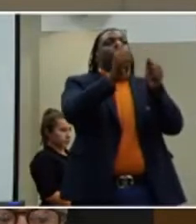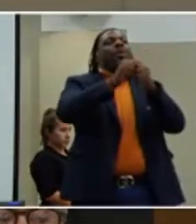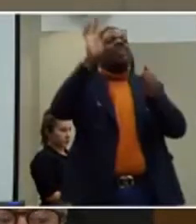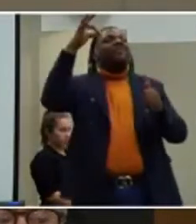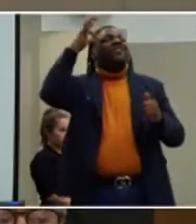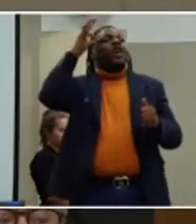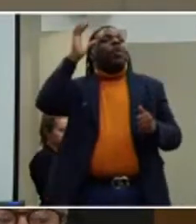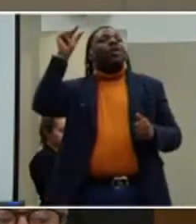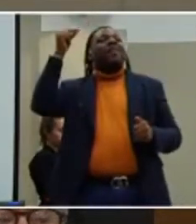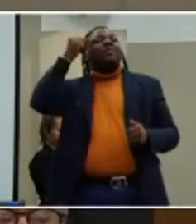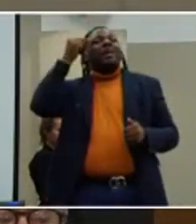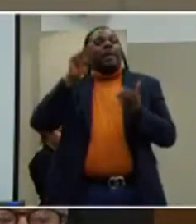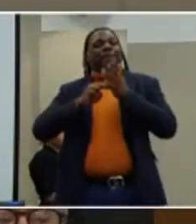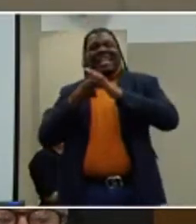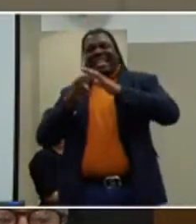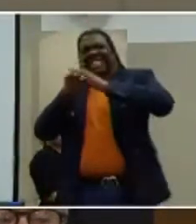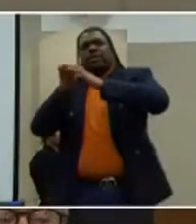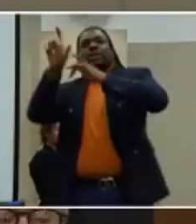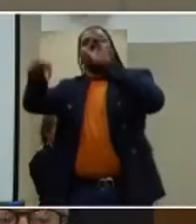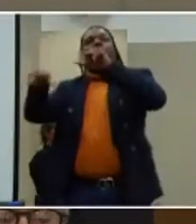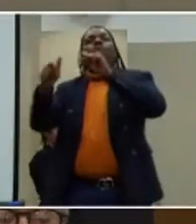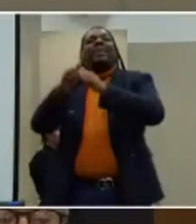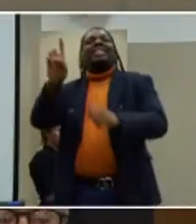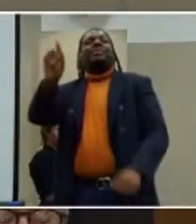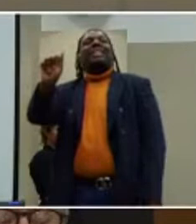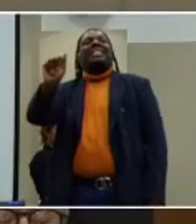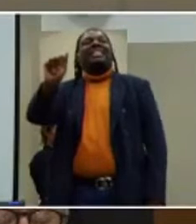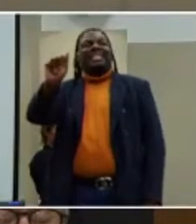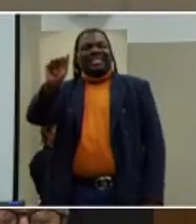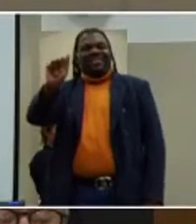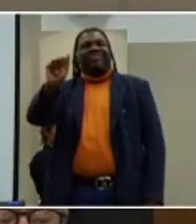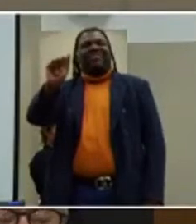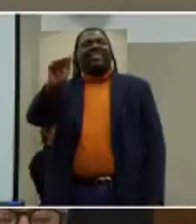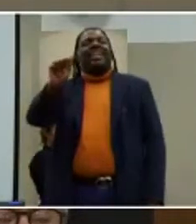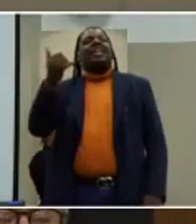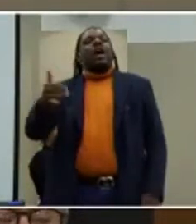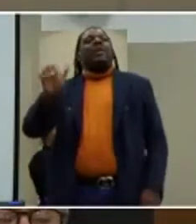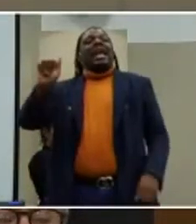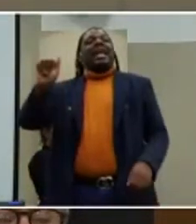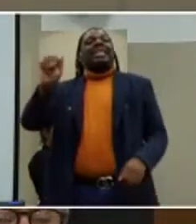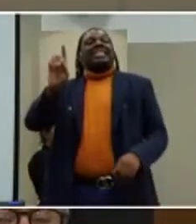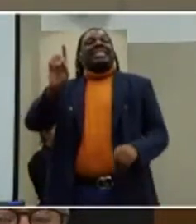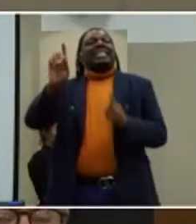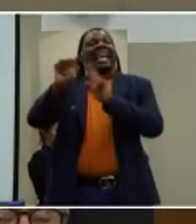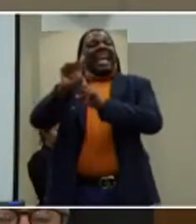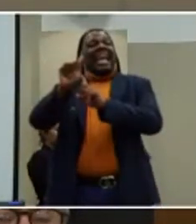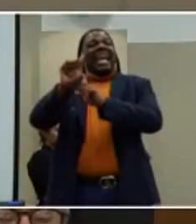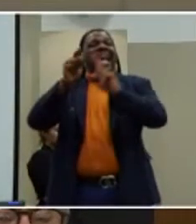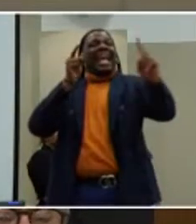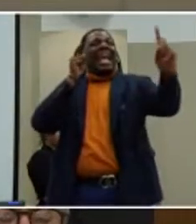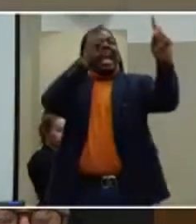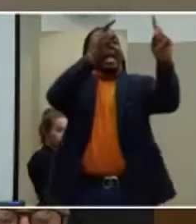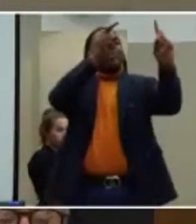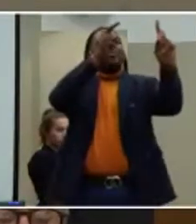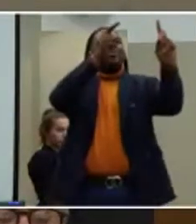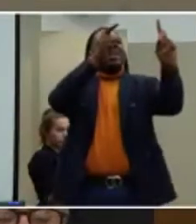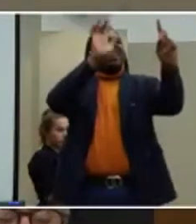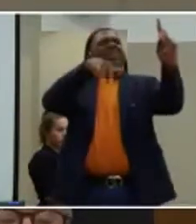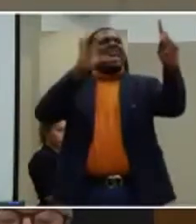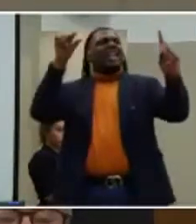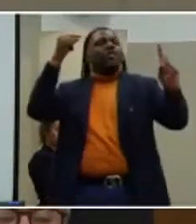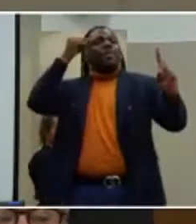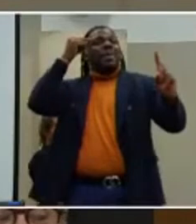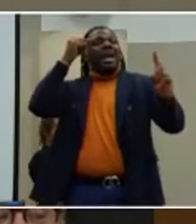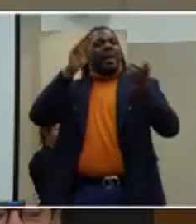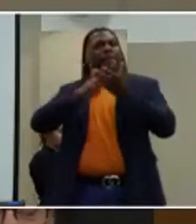federal government to be accessible to people with disabilities. The ABA aimed to make federal government a